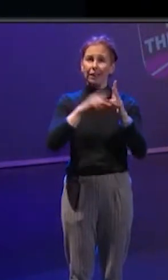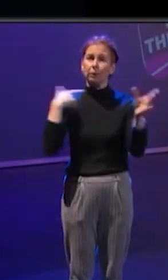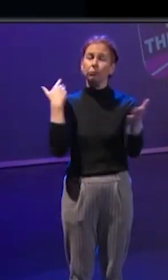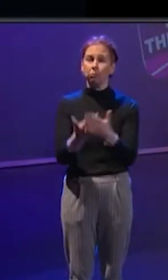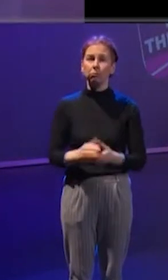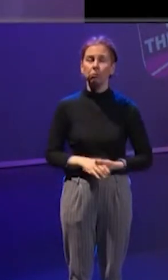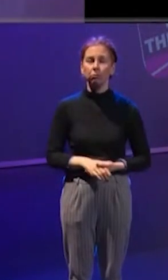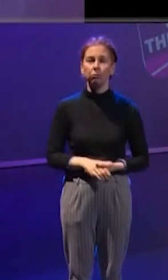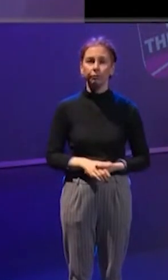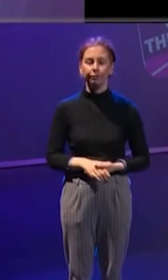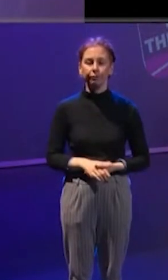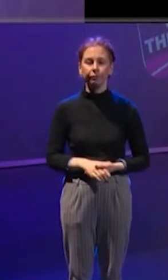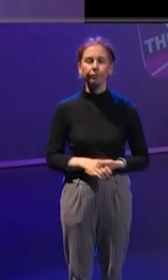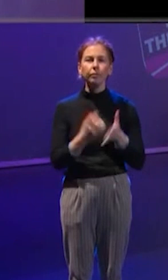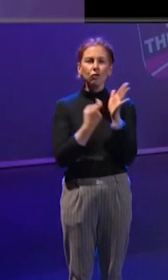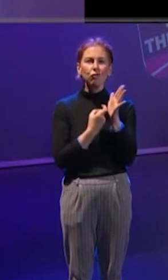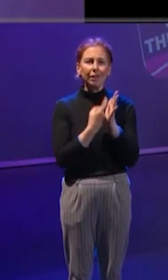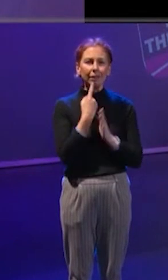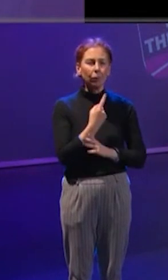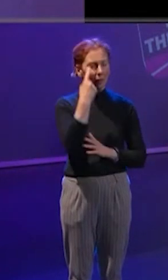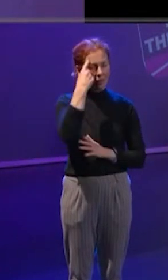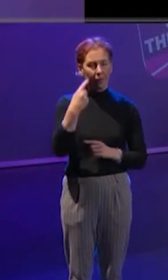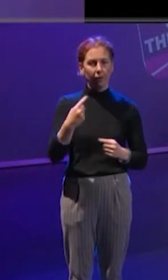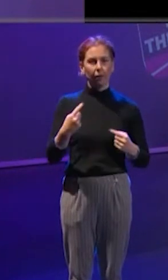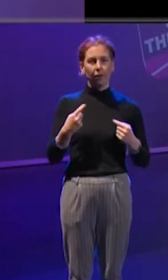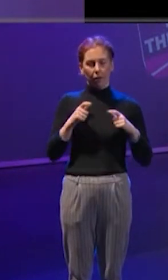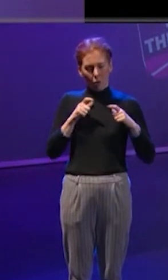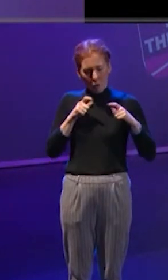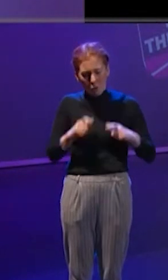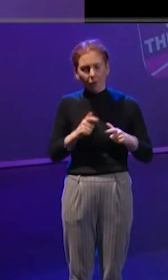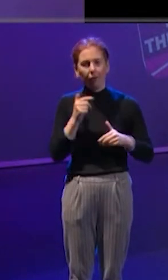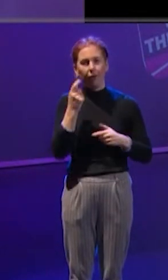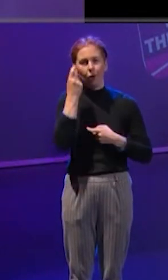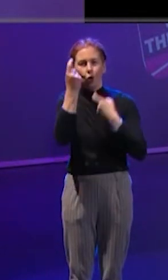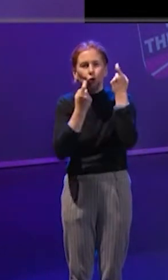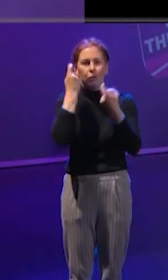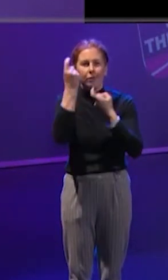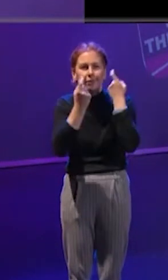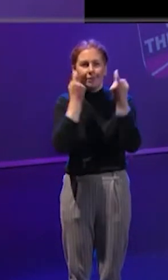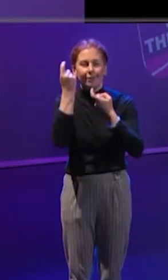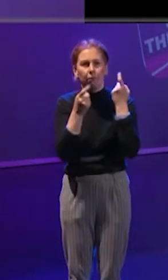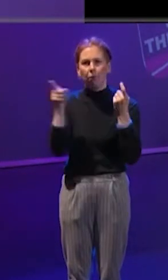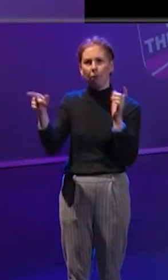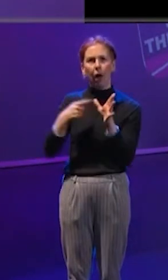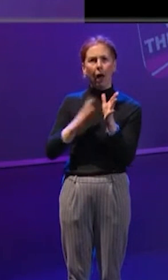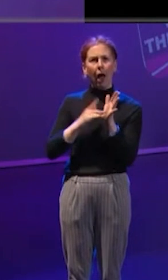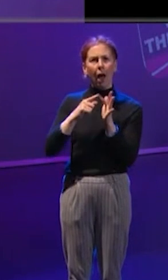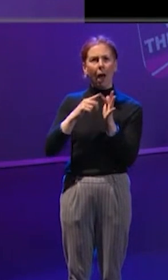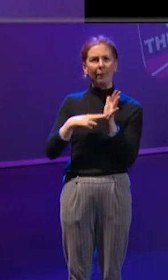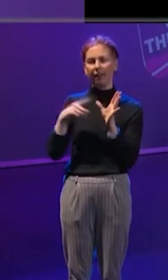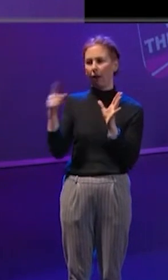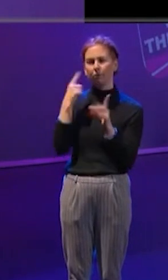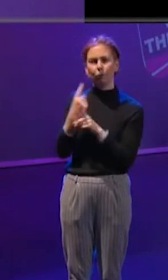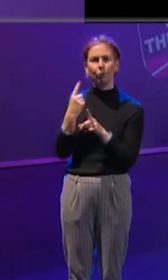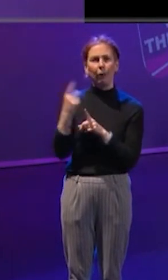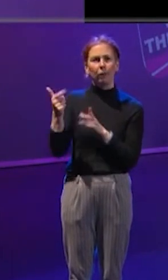me, it's about a constant curiosity. I think what Ameena was saying about soldering is that often as producers,